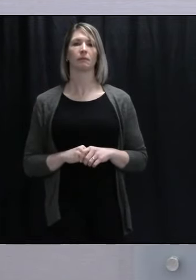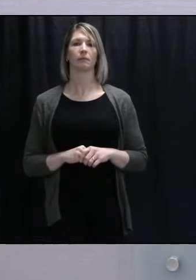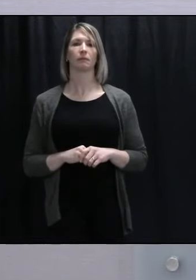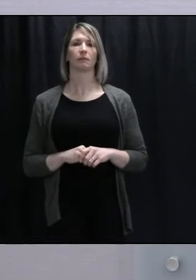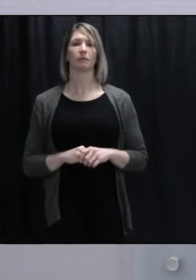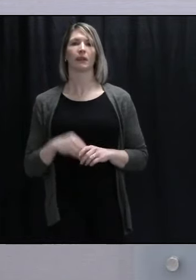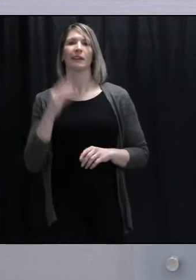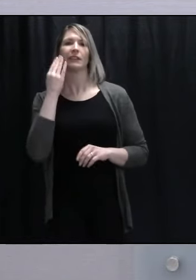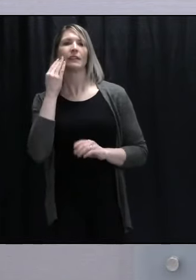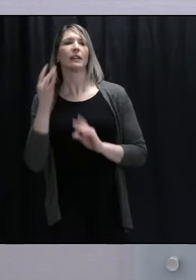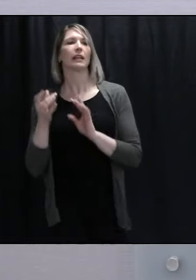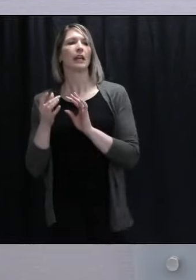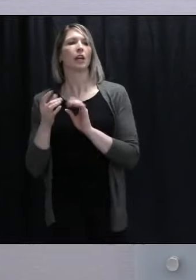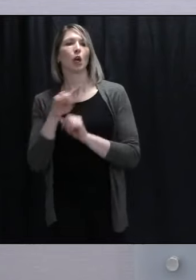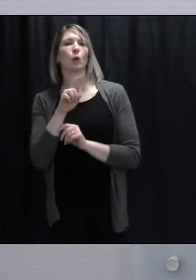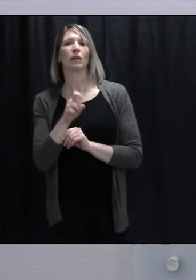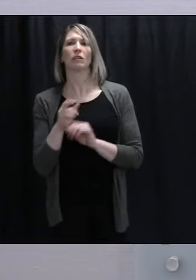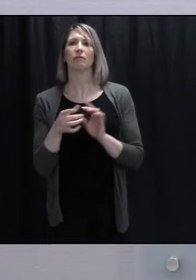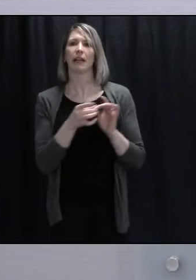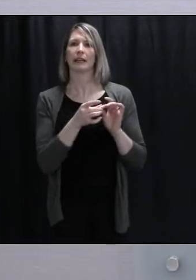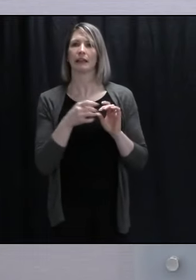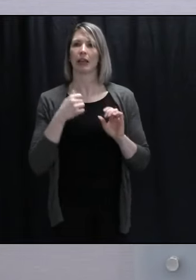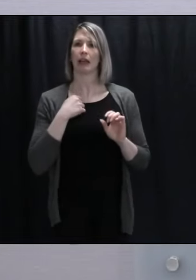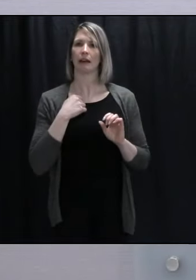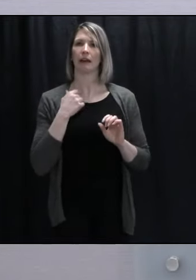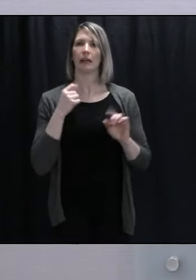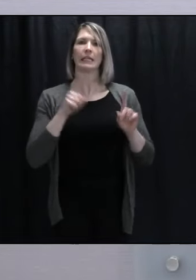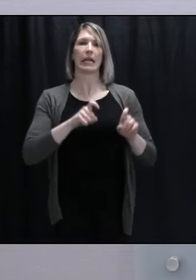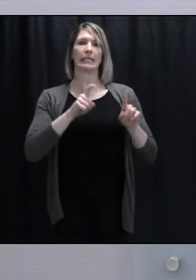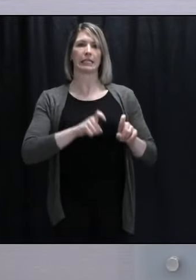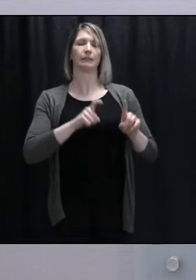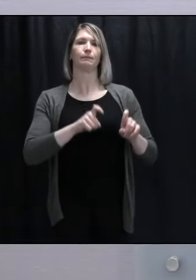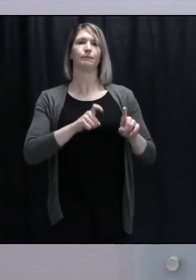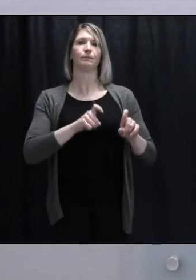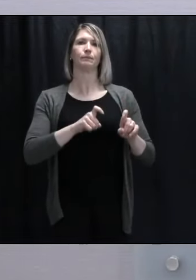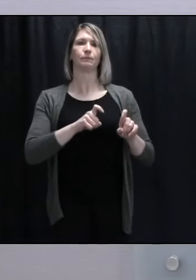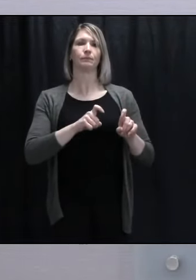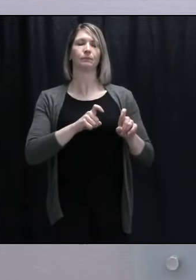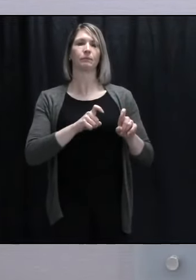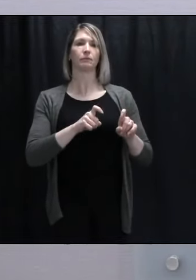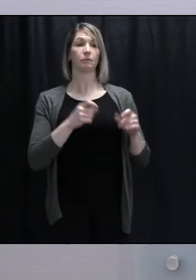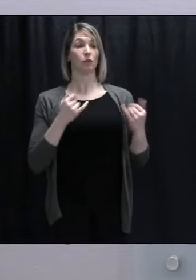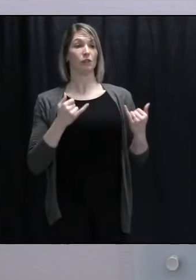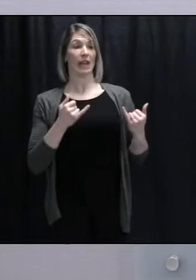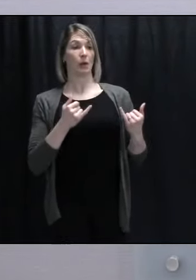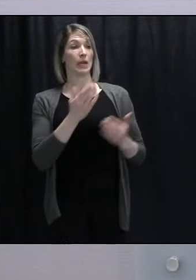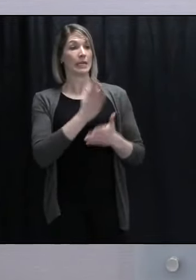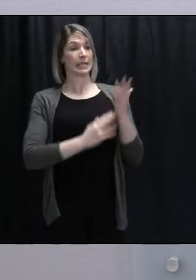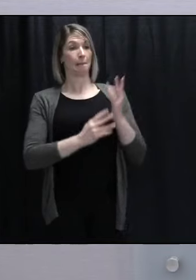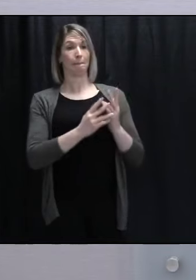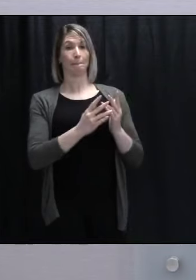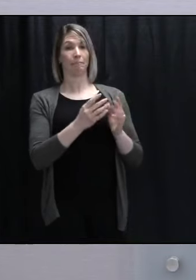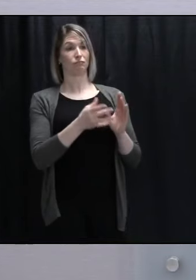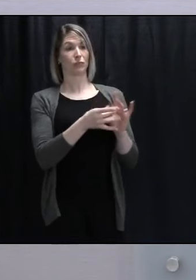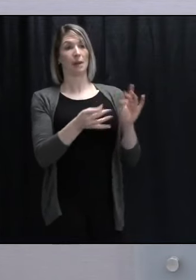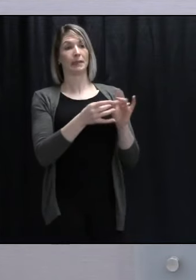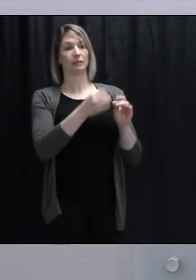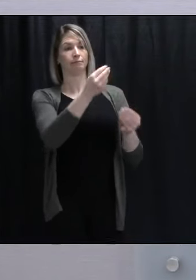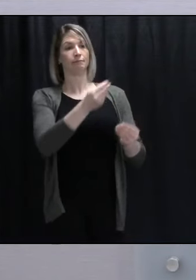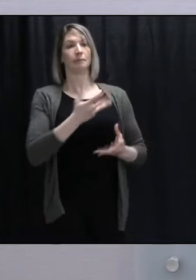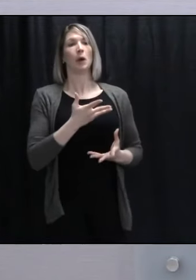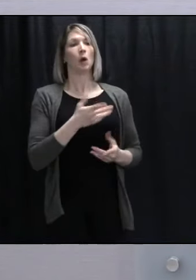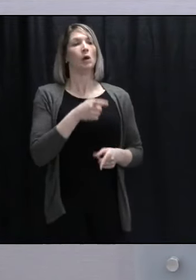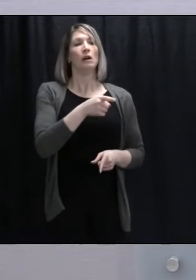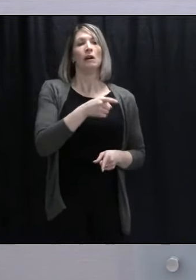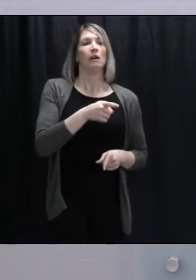testing, I'm talking to people who have symptoms right now. They've seen a doctor. Family doctors can't do the test and have